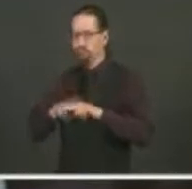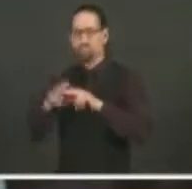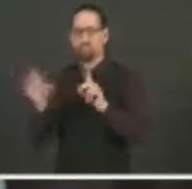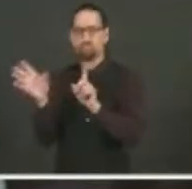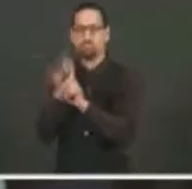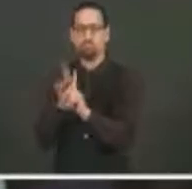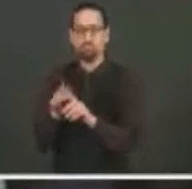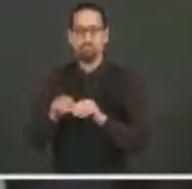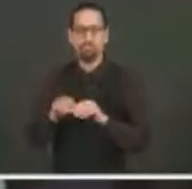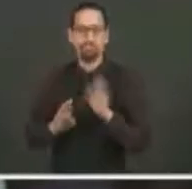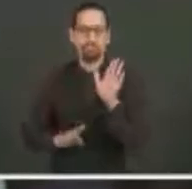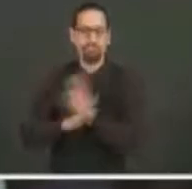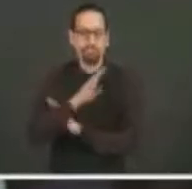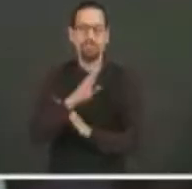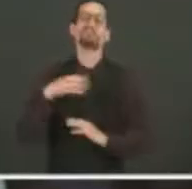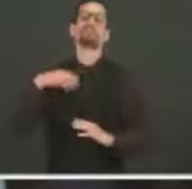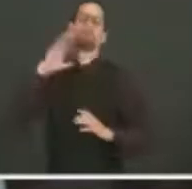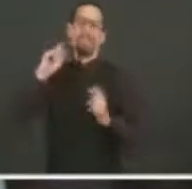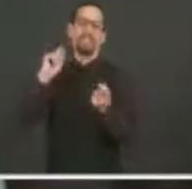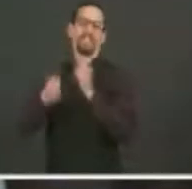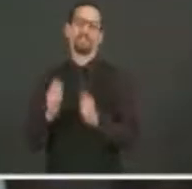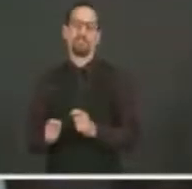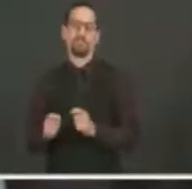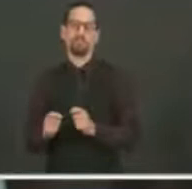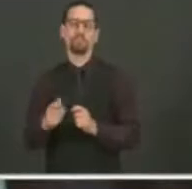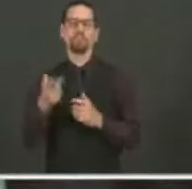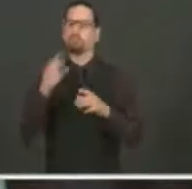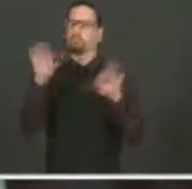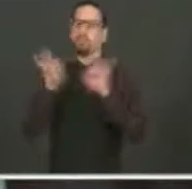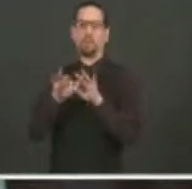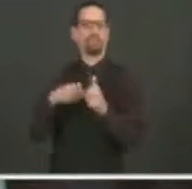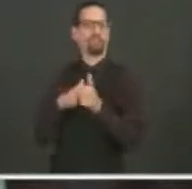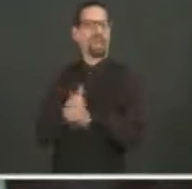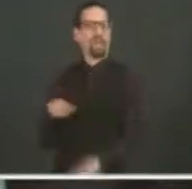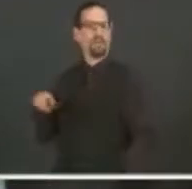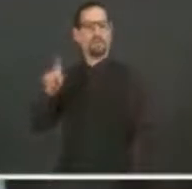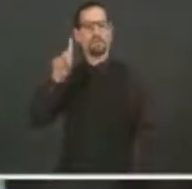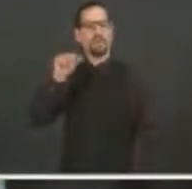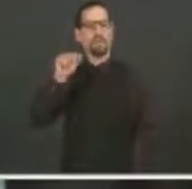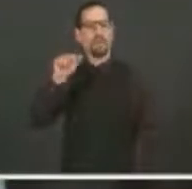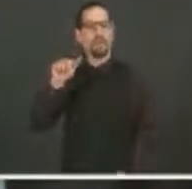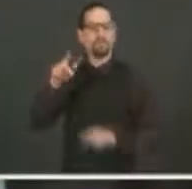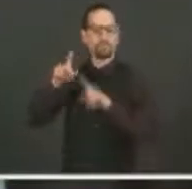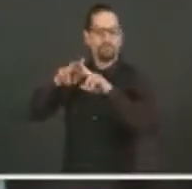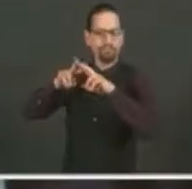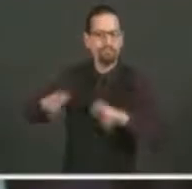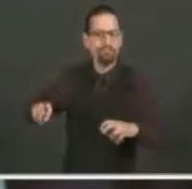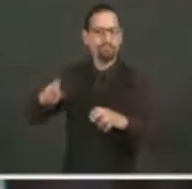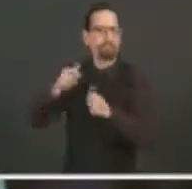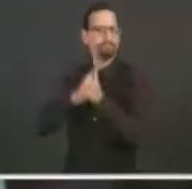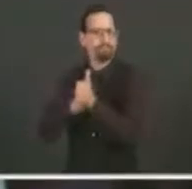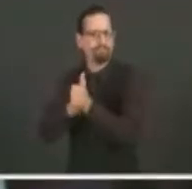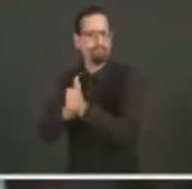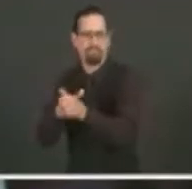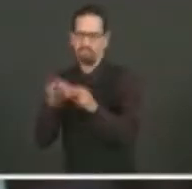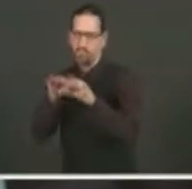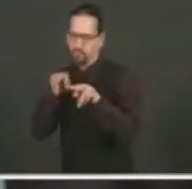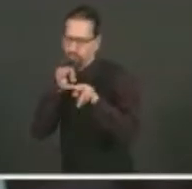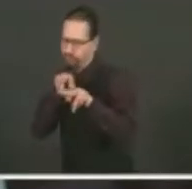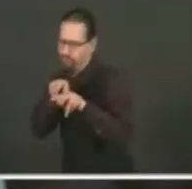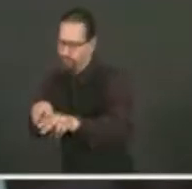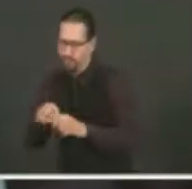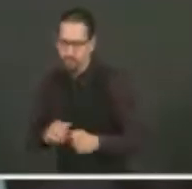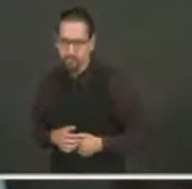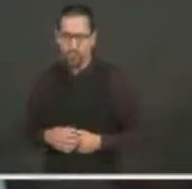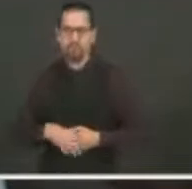Okay, I want to talk now about other places of interaction, not social gatherings.